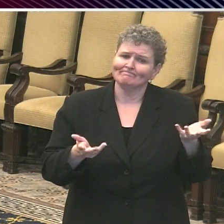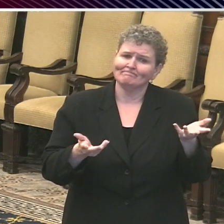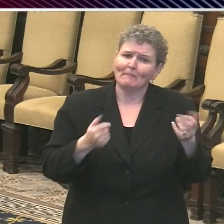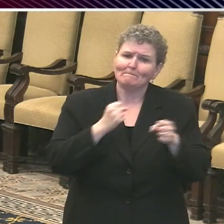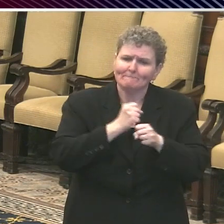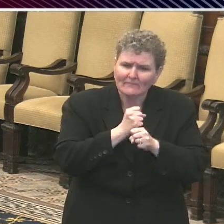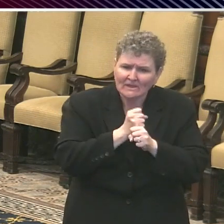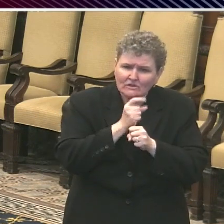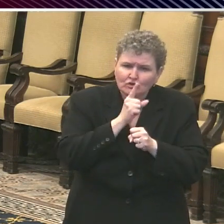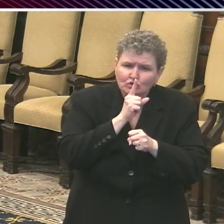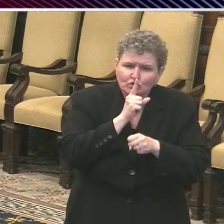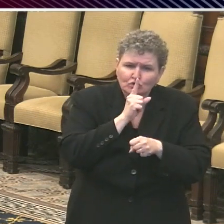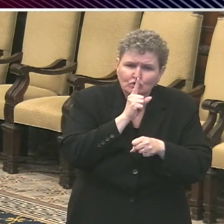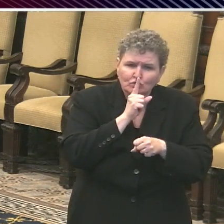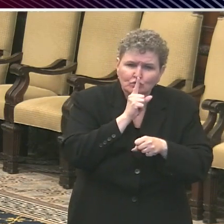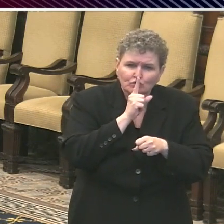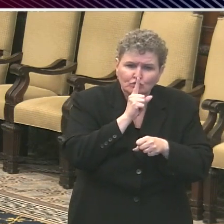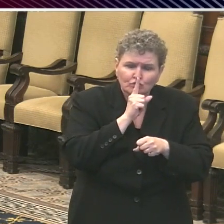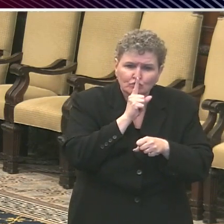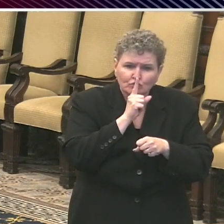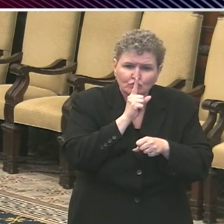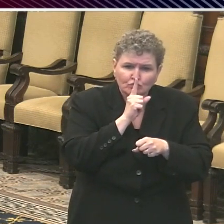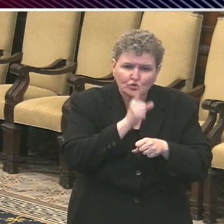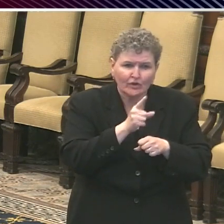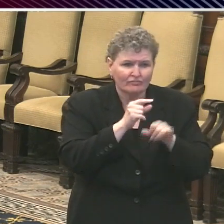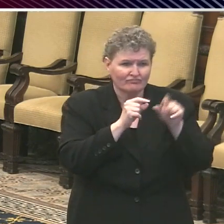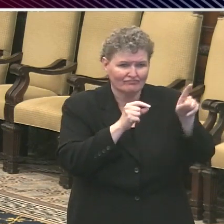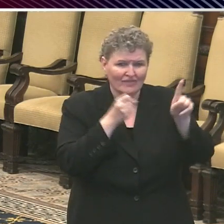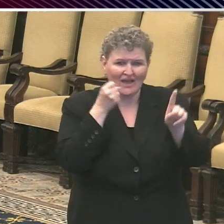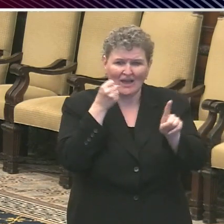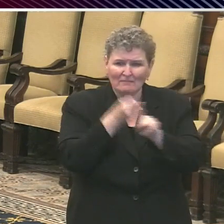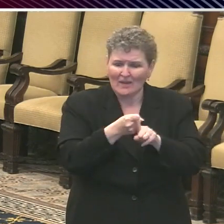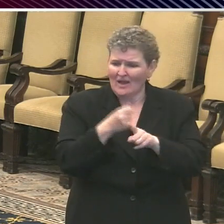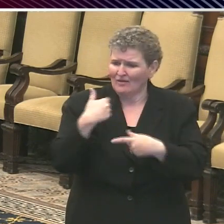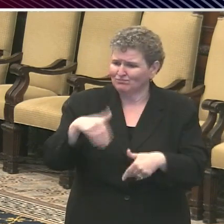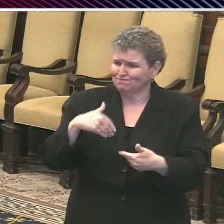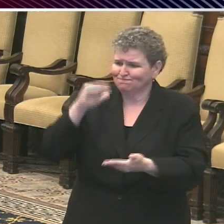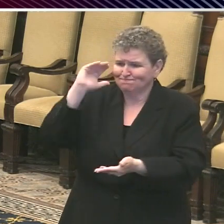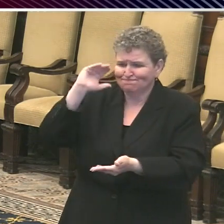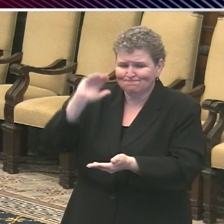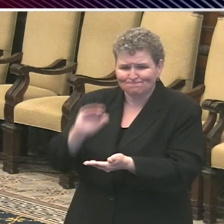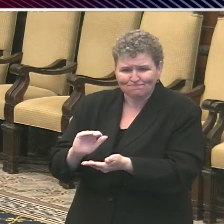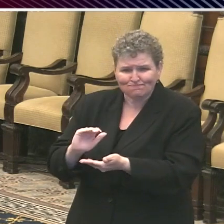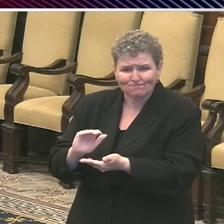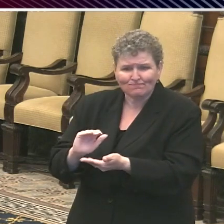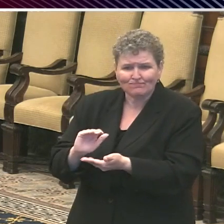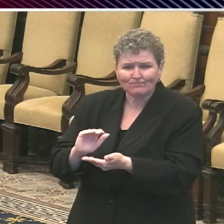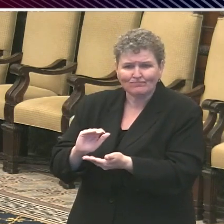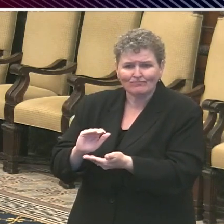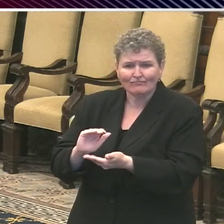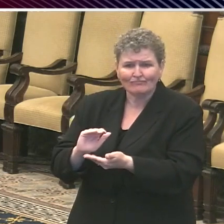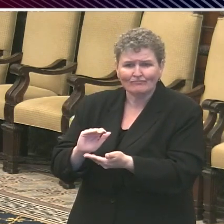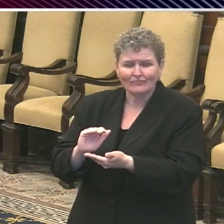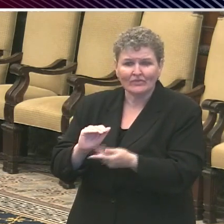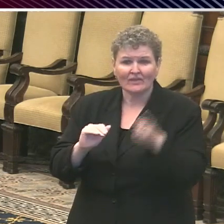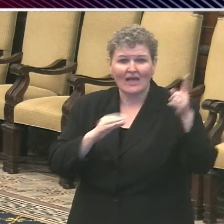we lessen that disparate impact to the best of our ability. And if council has other ideas, I think we're happy to hear